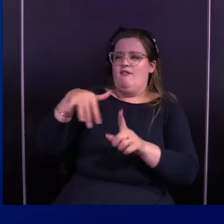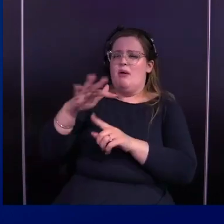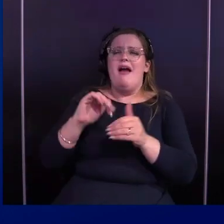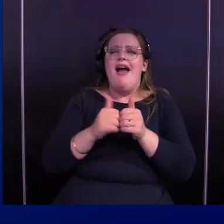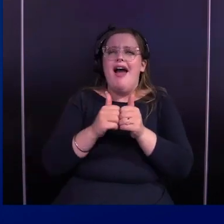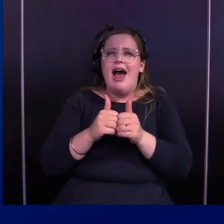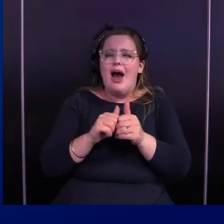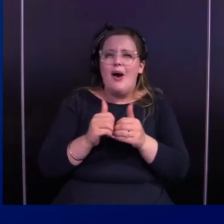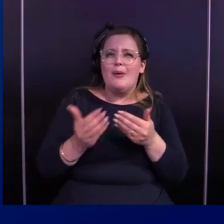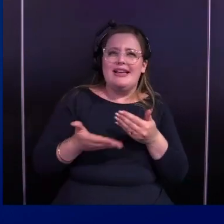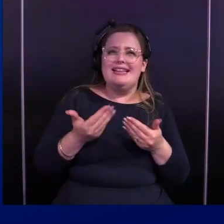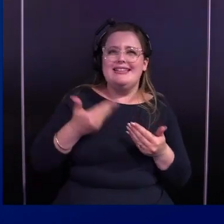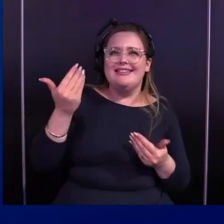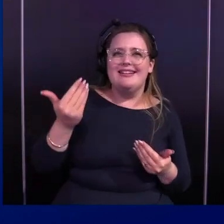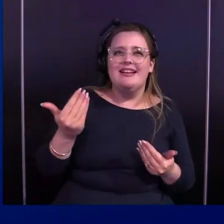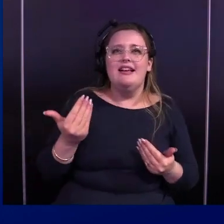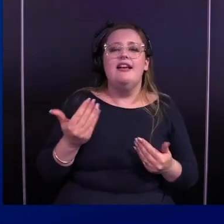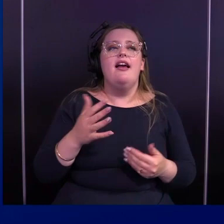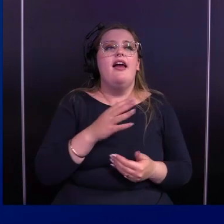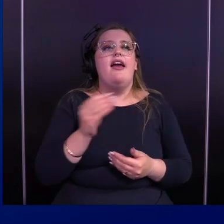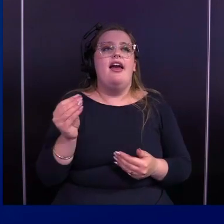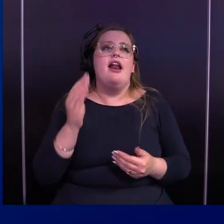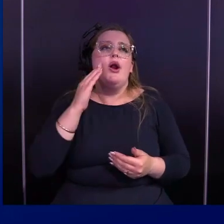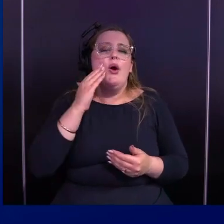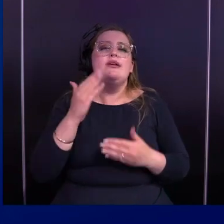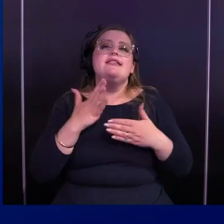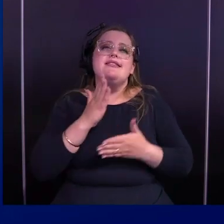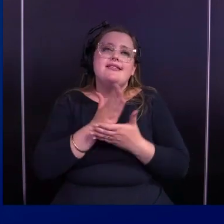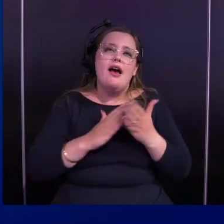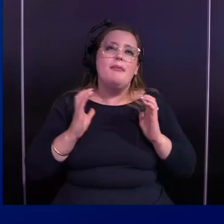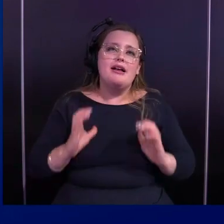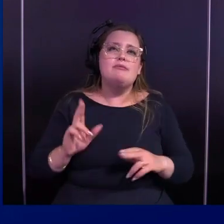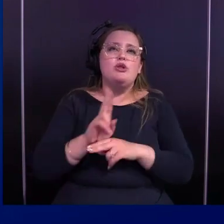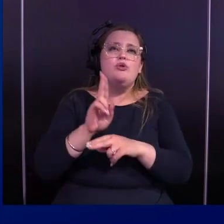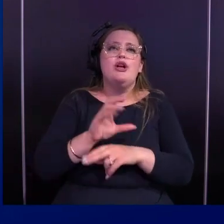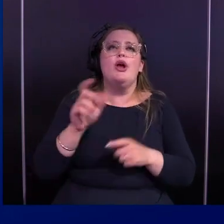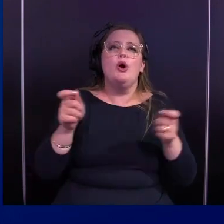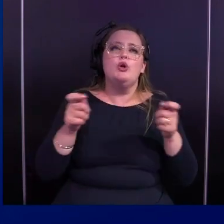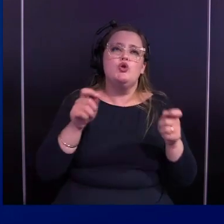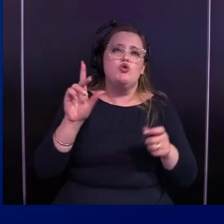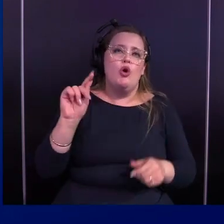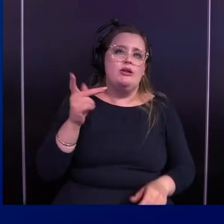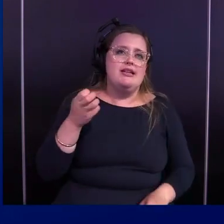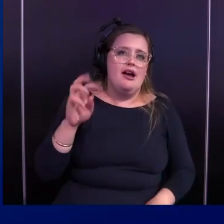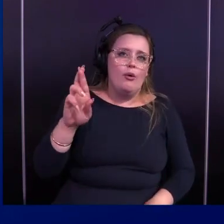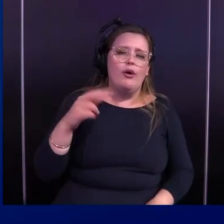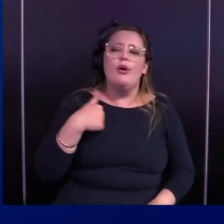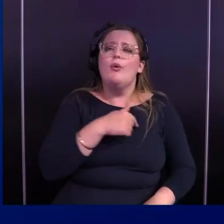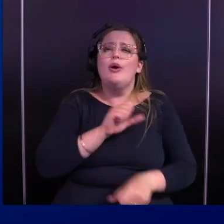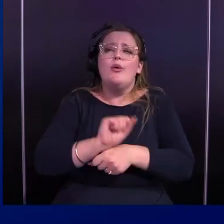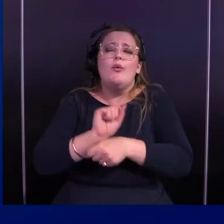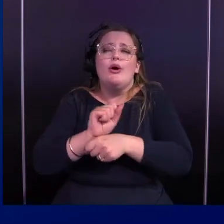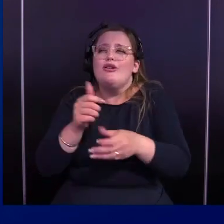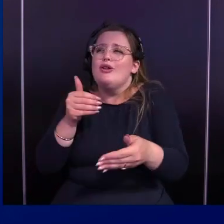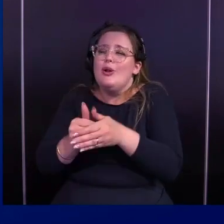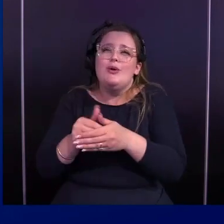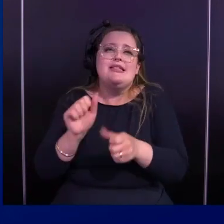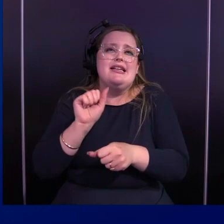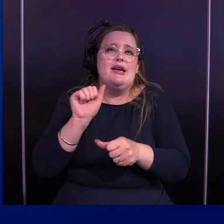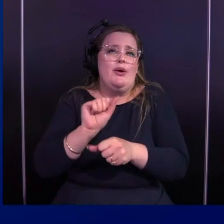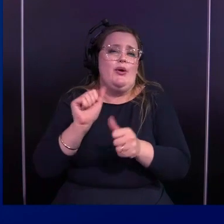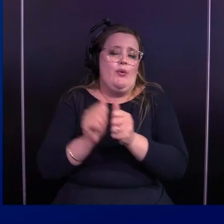that easy? Yeah. And we know that some customers are using Control Tower. We work so closely with the Control Tower service